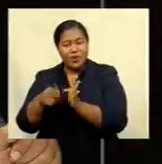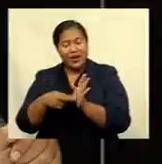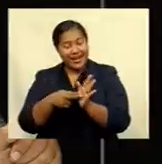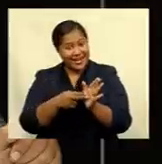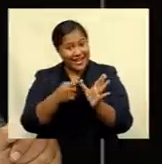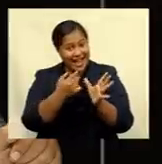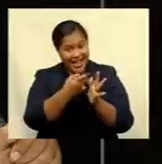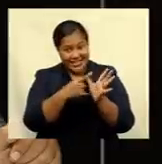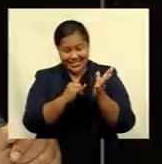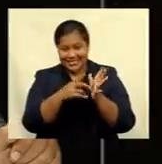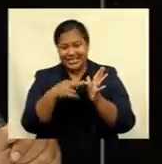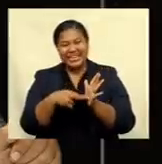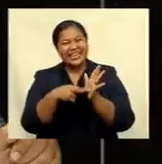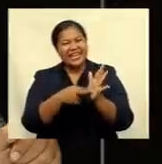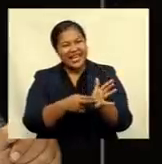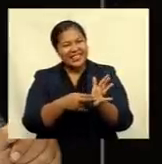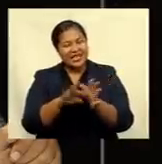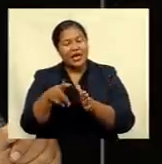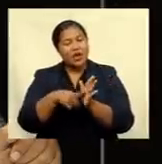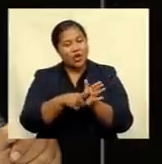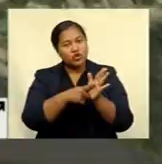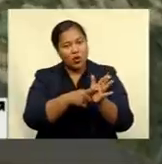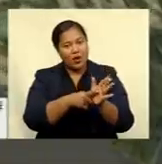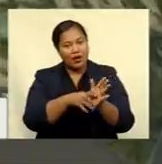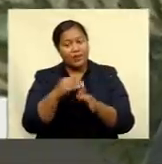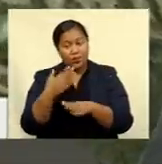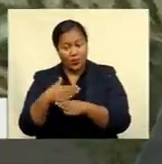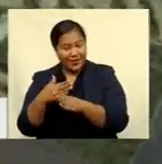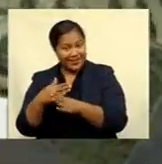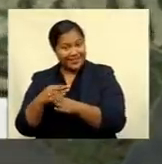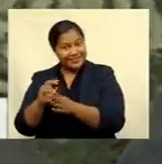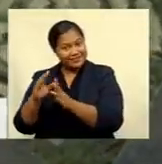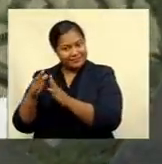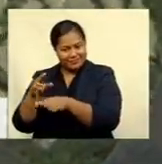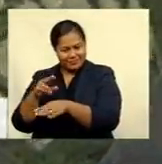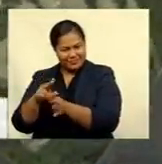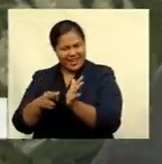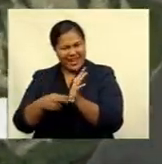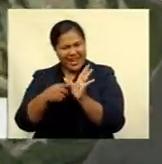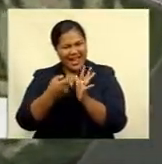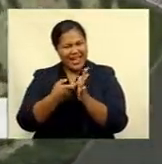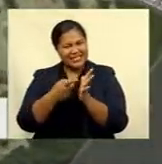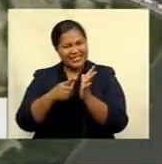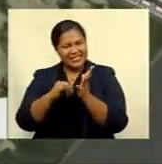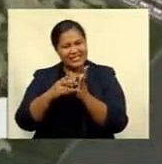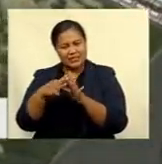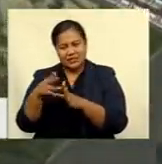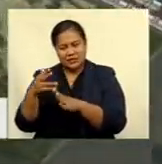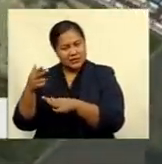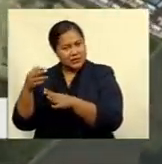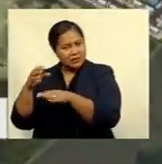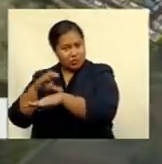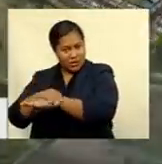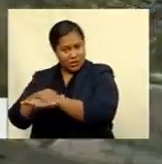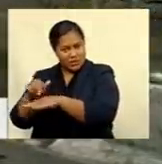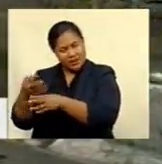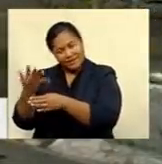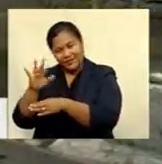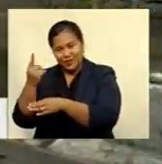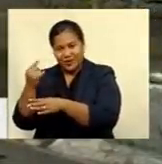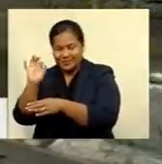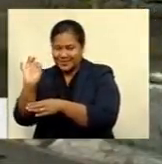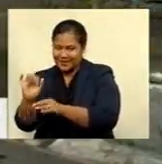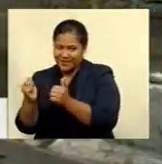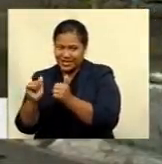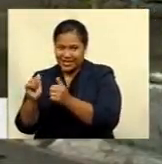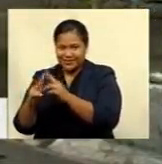Lautoka and Nalawa police stations. Work on the Nakasi police station is 51% complete and is expected to be